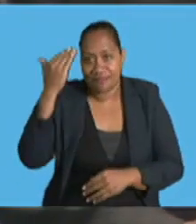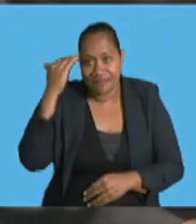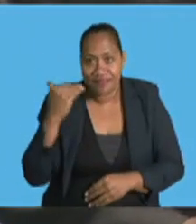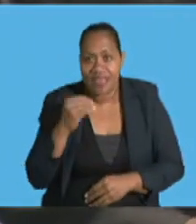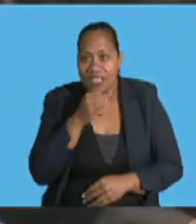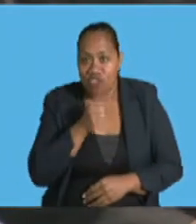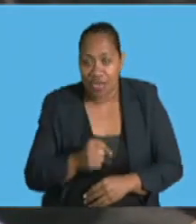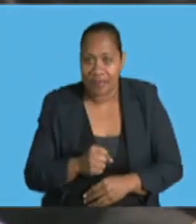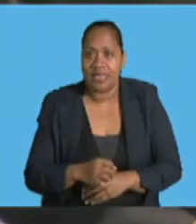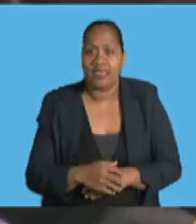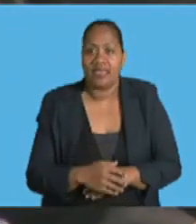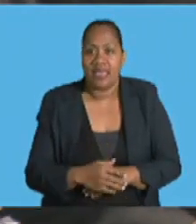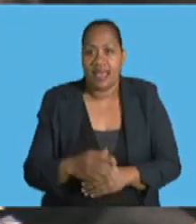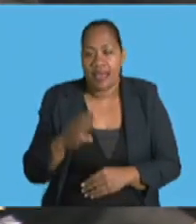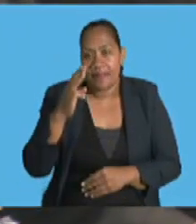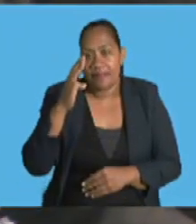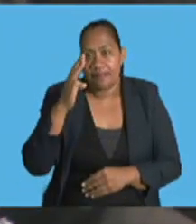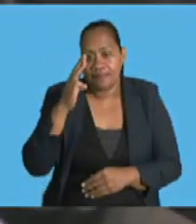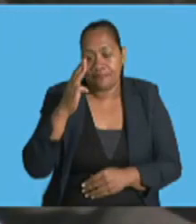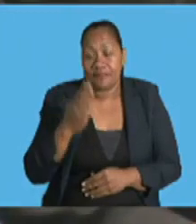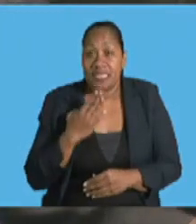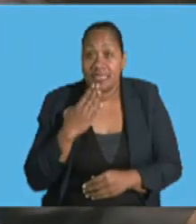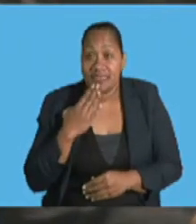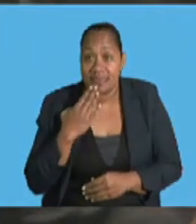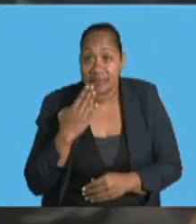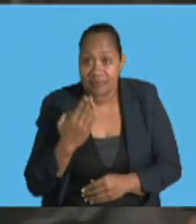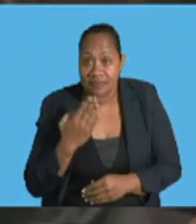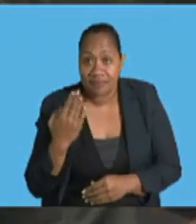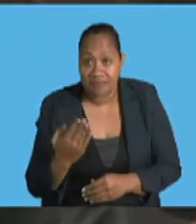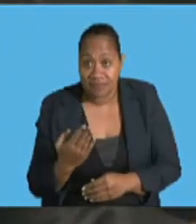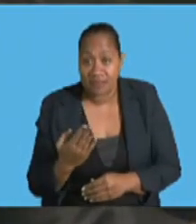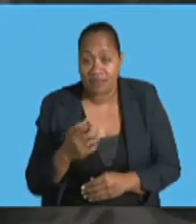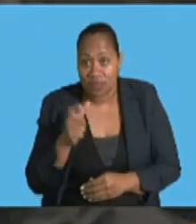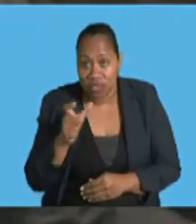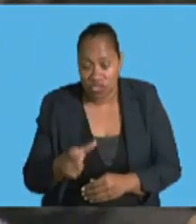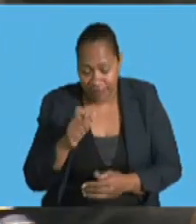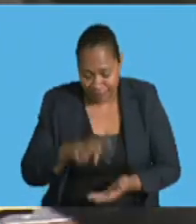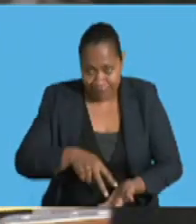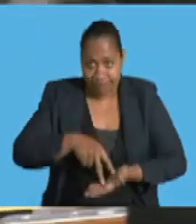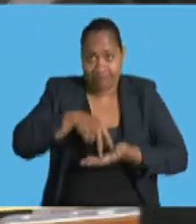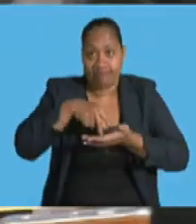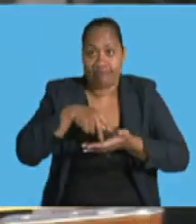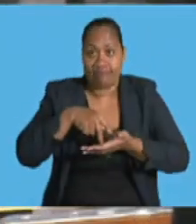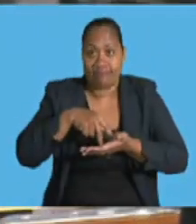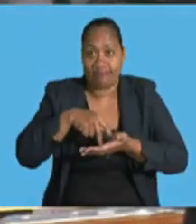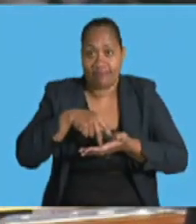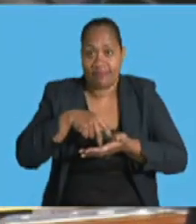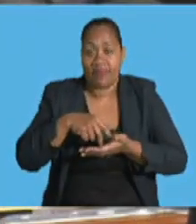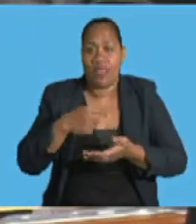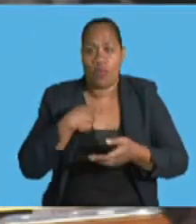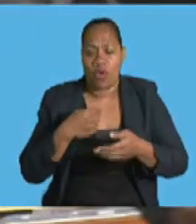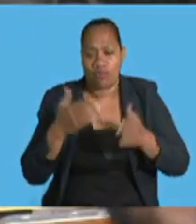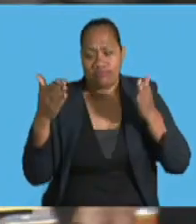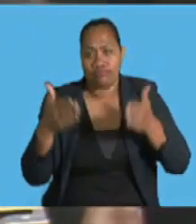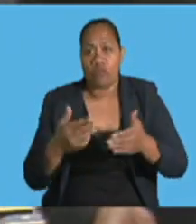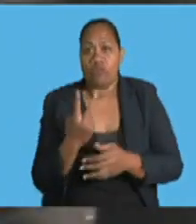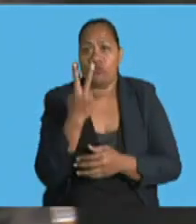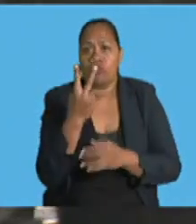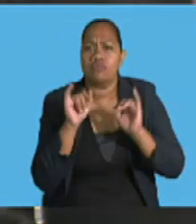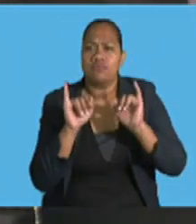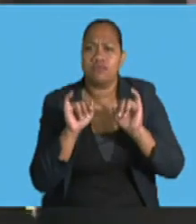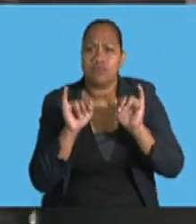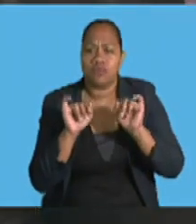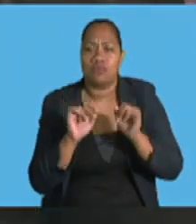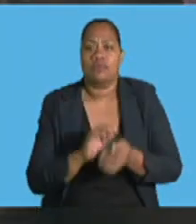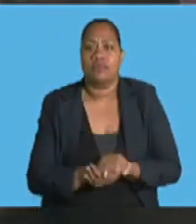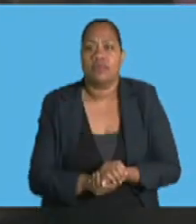Mr. Speaker, sir, I rise to deliver my ministerial statement where I will be focusing on two issues that I